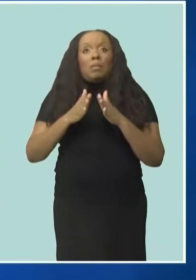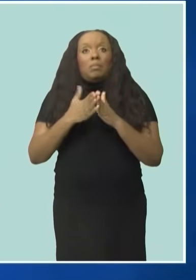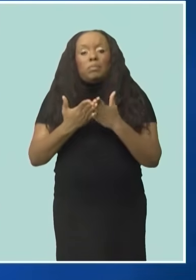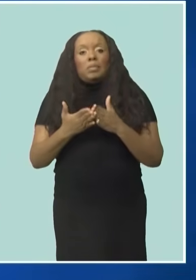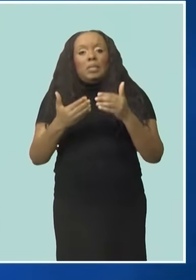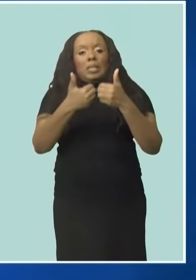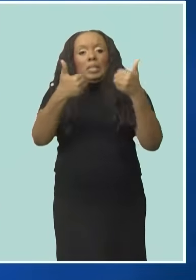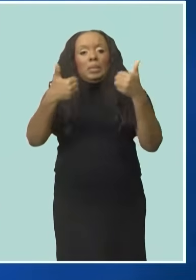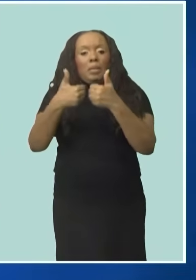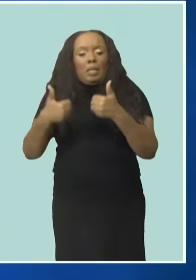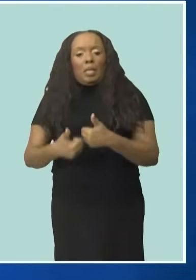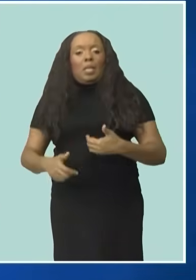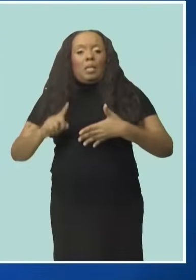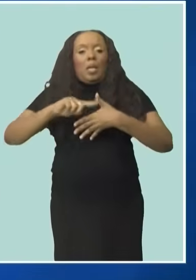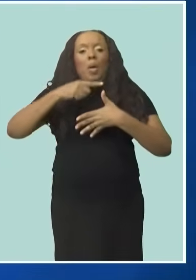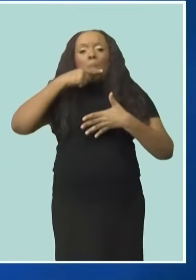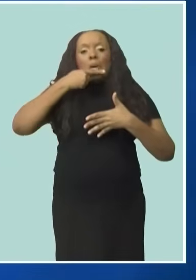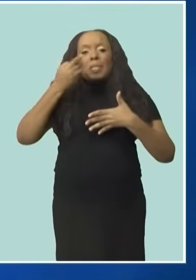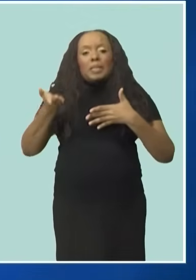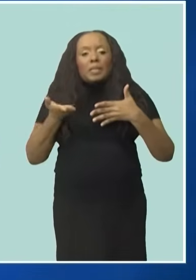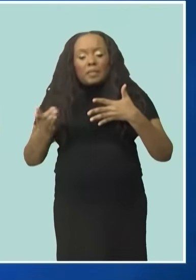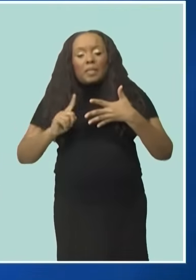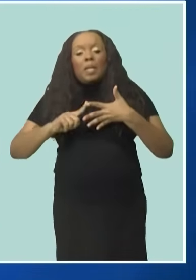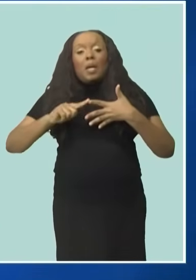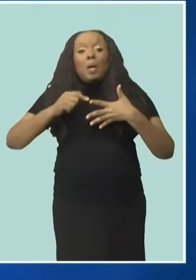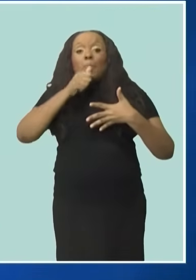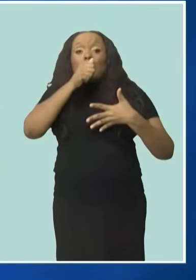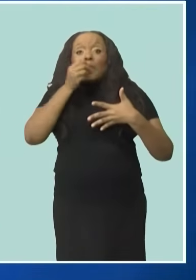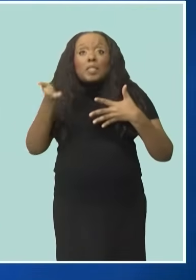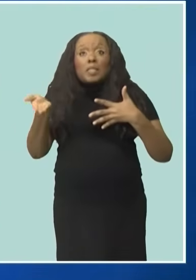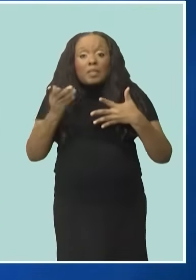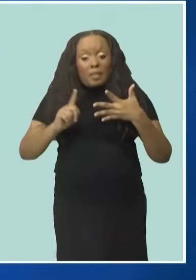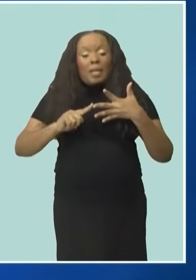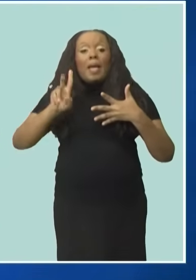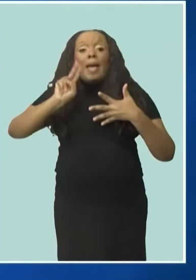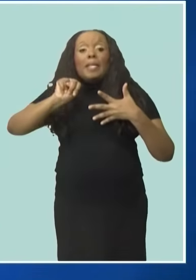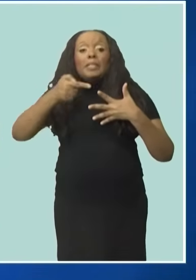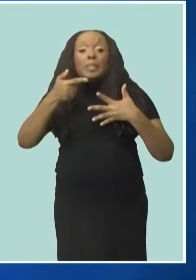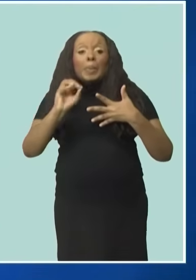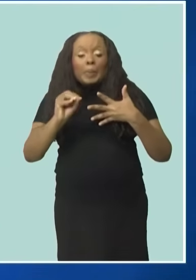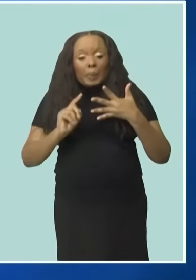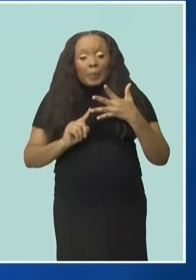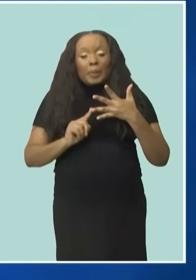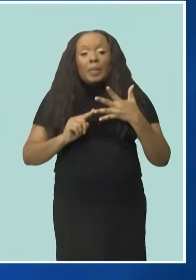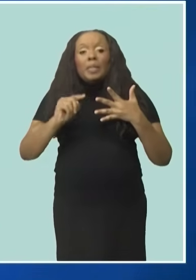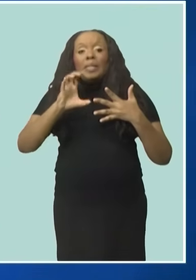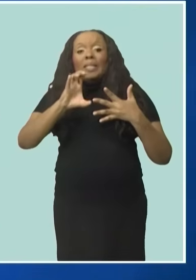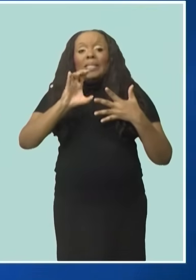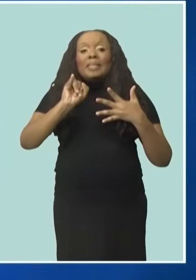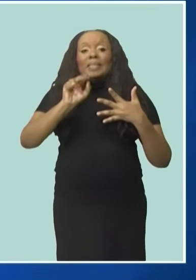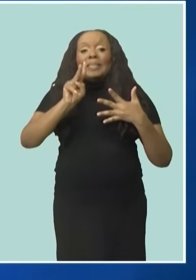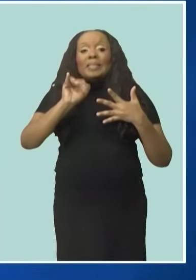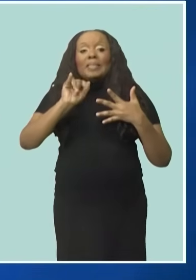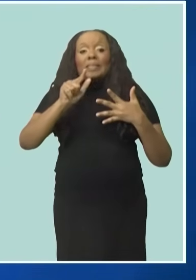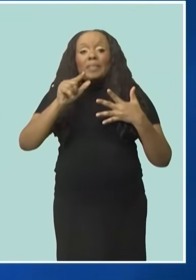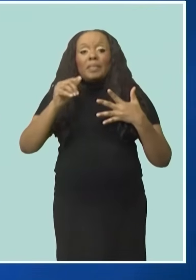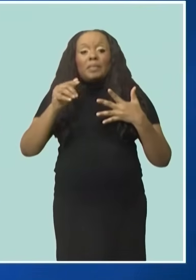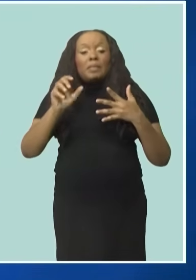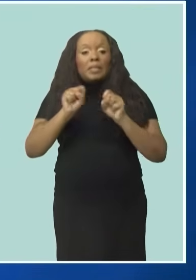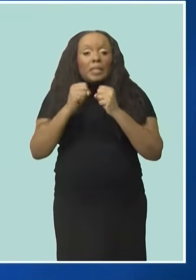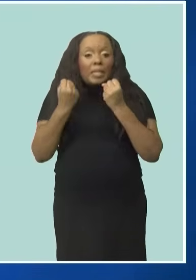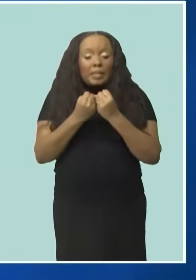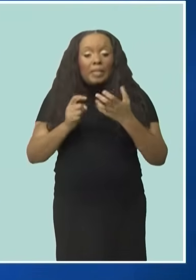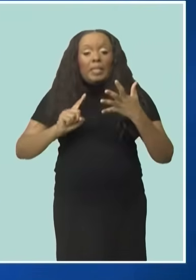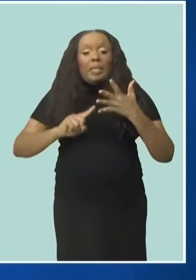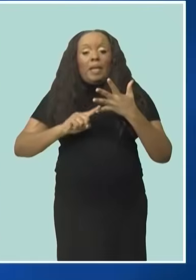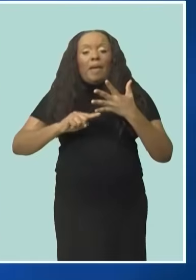So we have public services, we have private services, we have NGOs, we have civil society and faith-based organizations